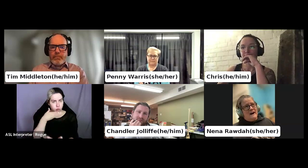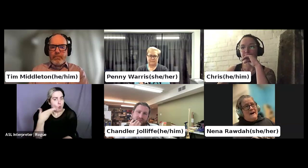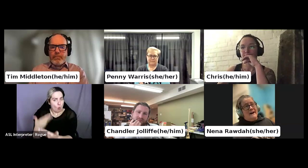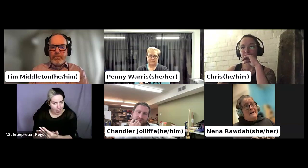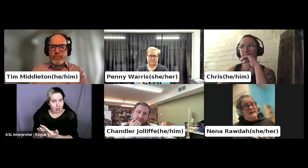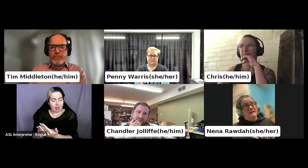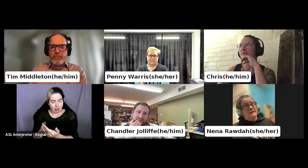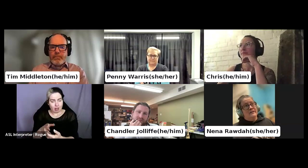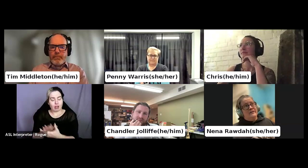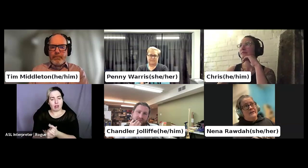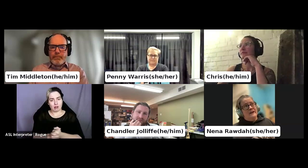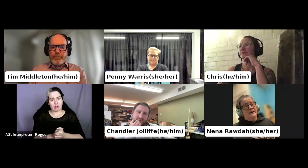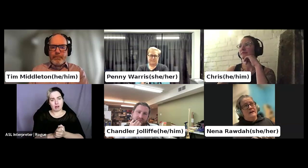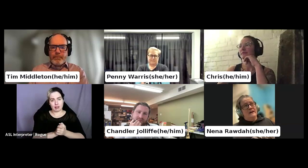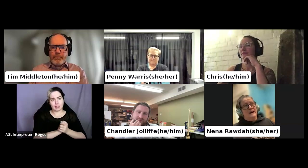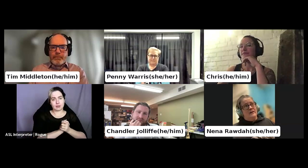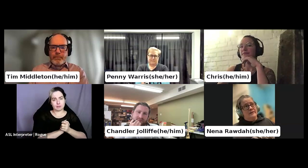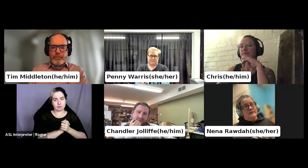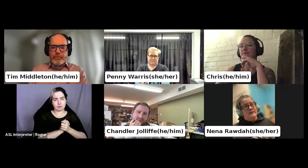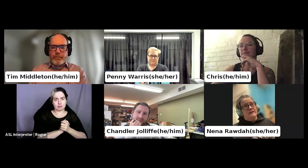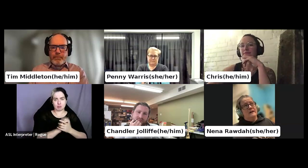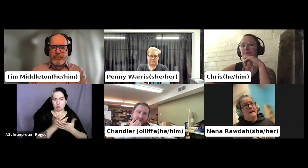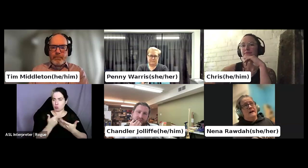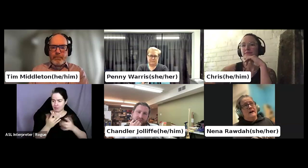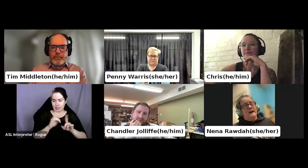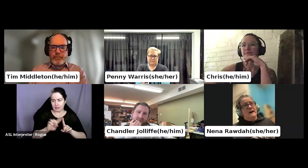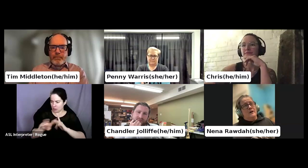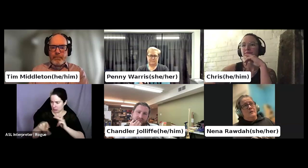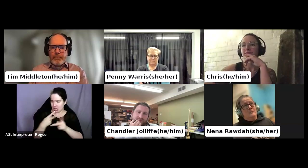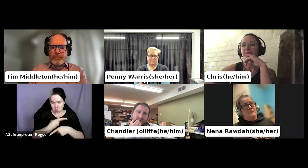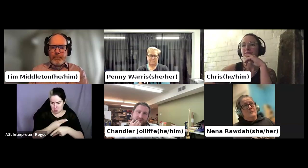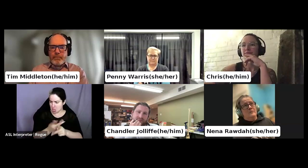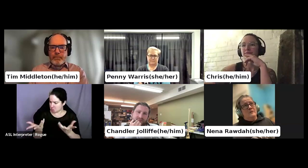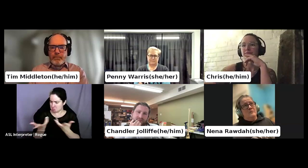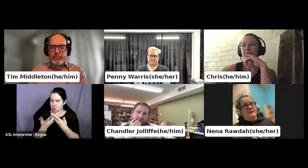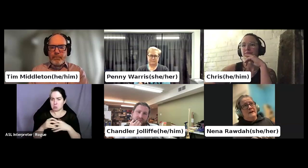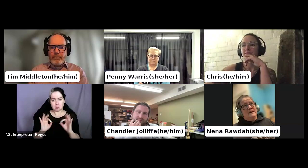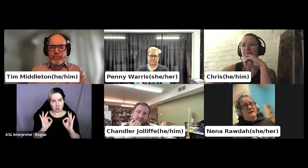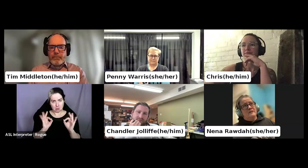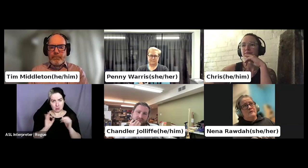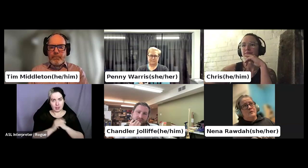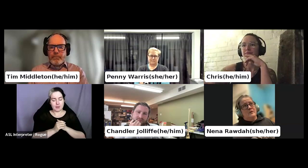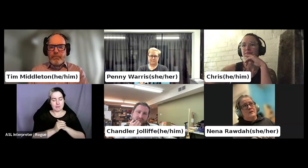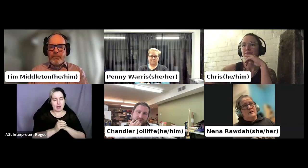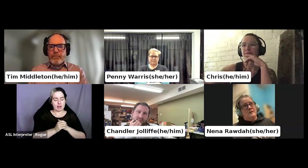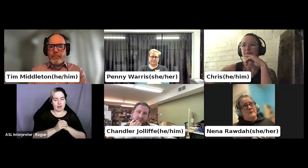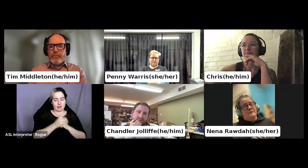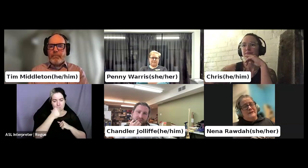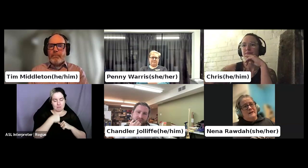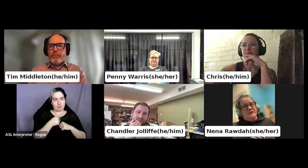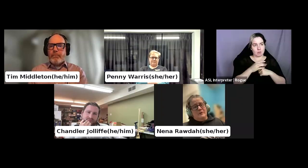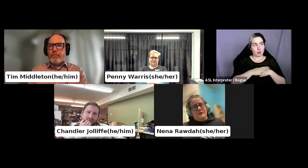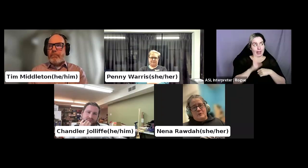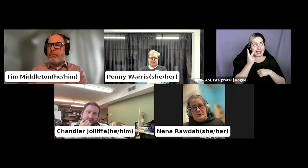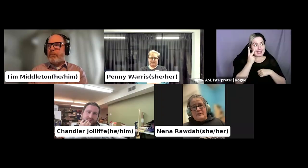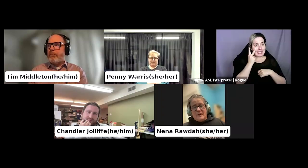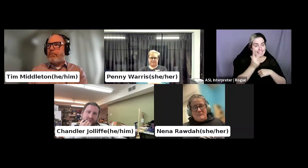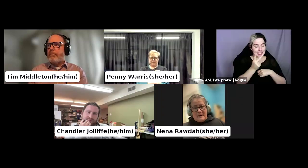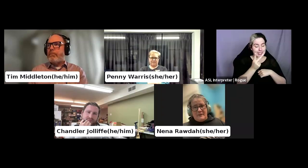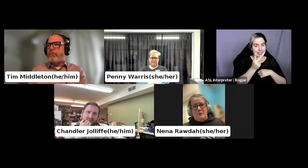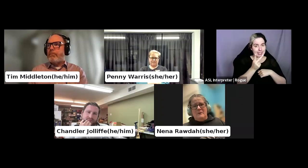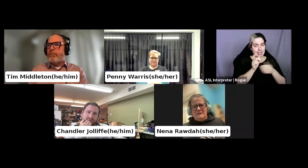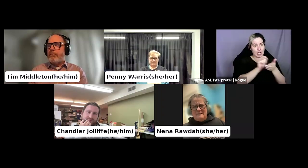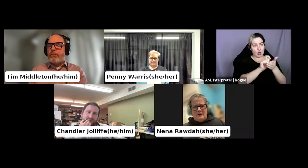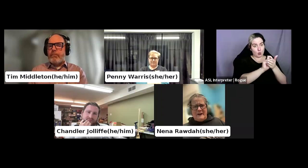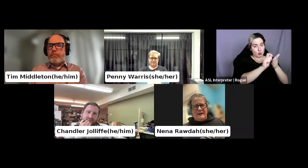when I see an author, um, begging for people to tell their bookstores